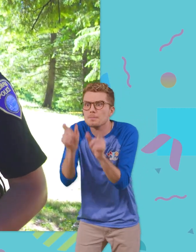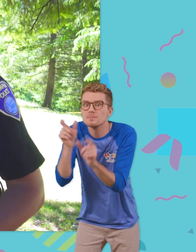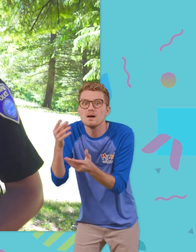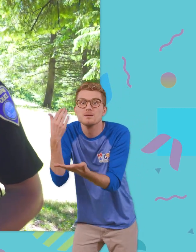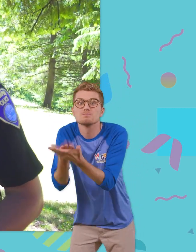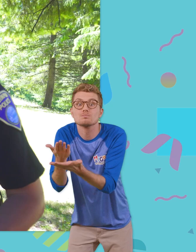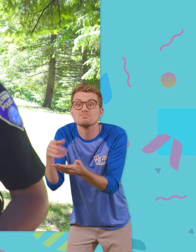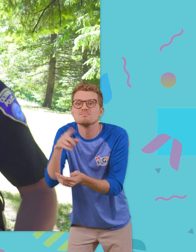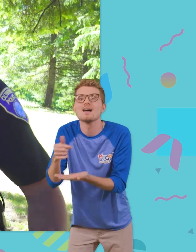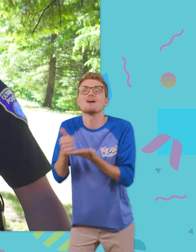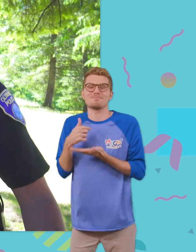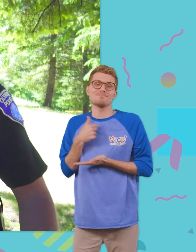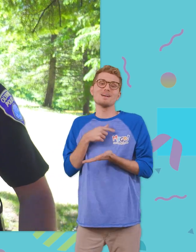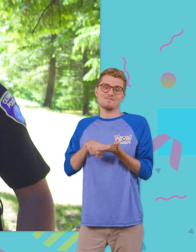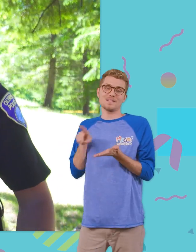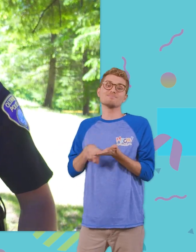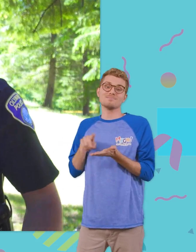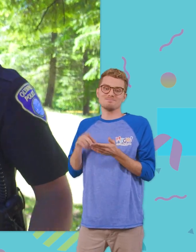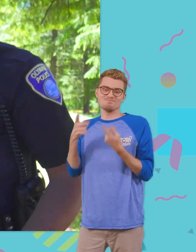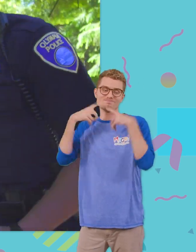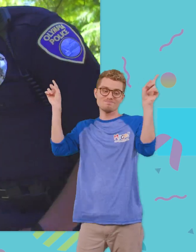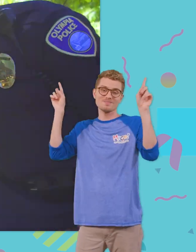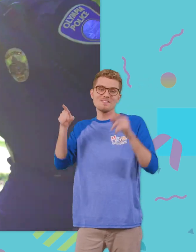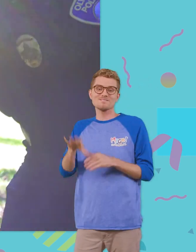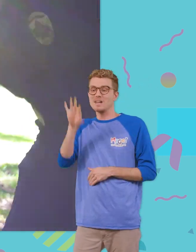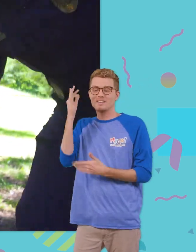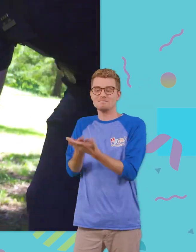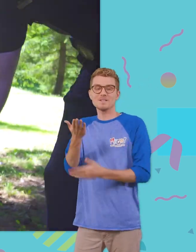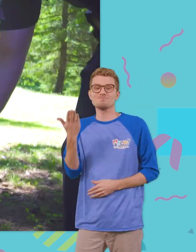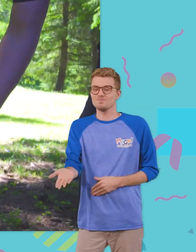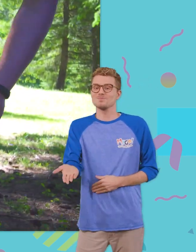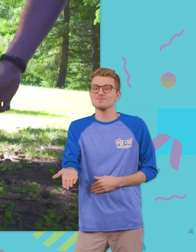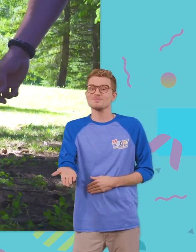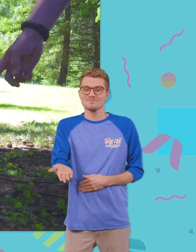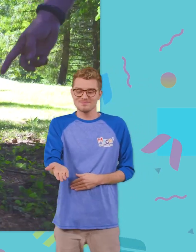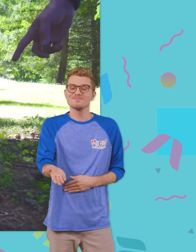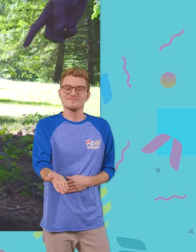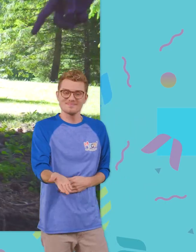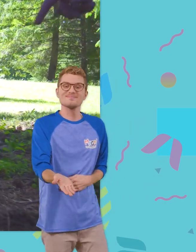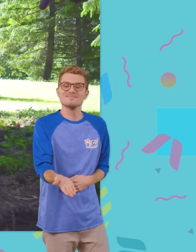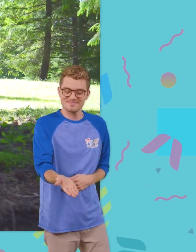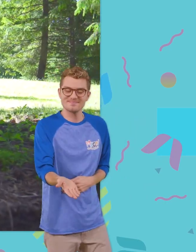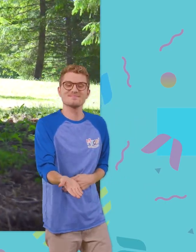to people and evidence to help us with our investigations. He did it. He found some evidence.